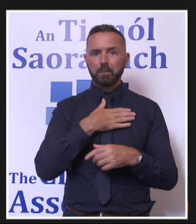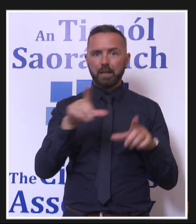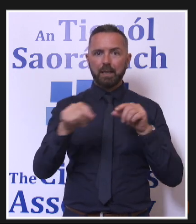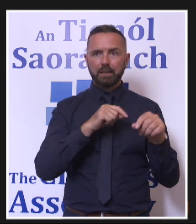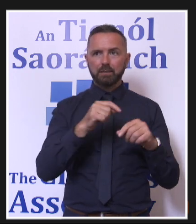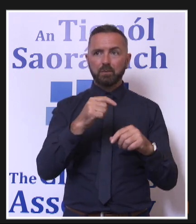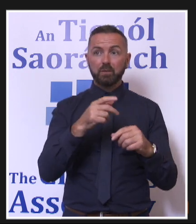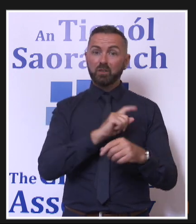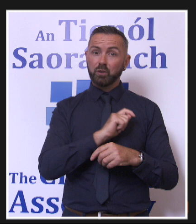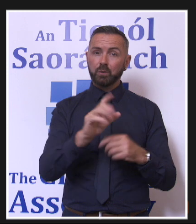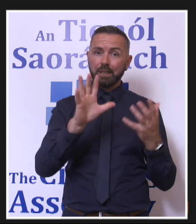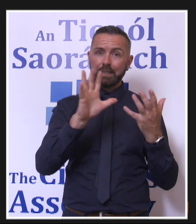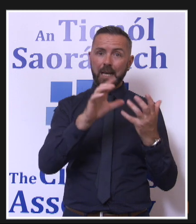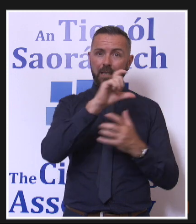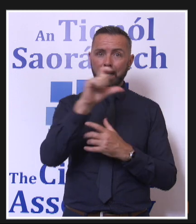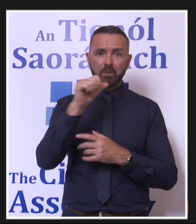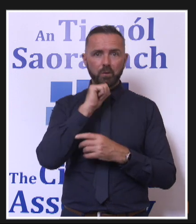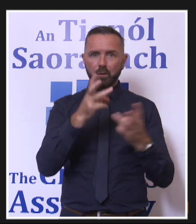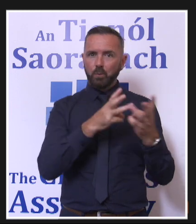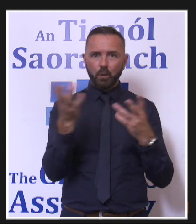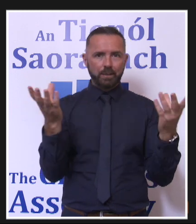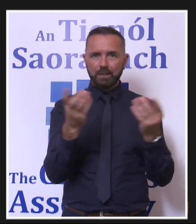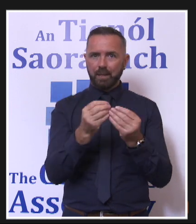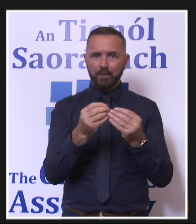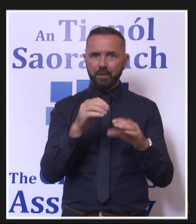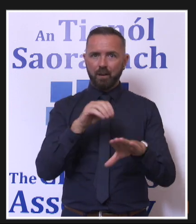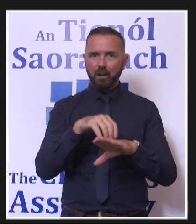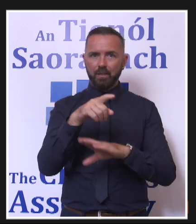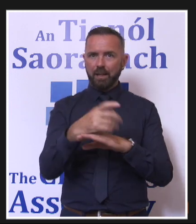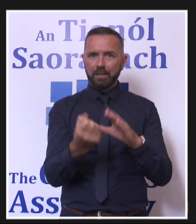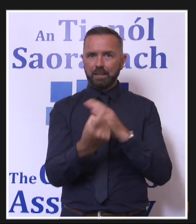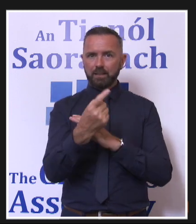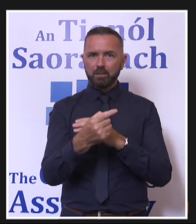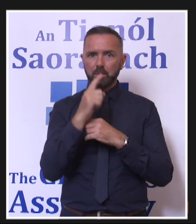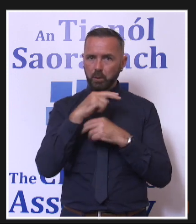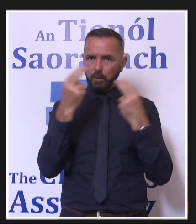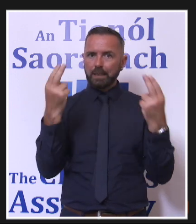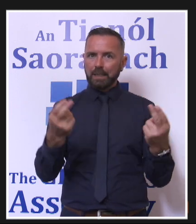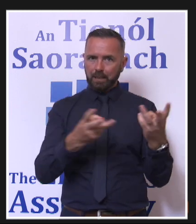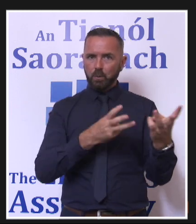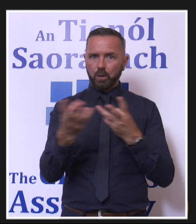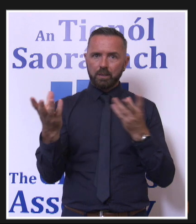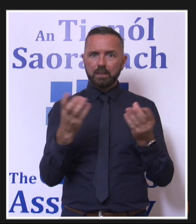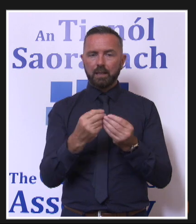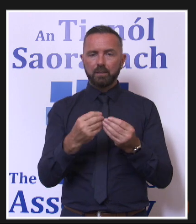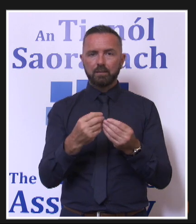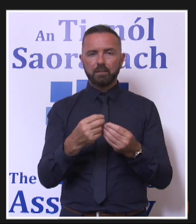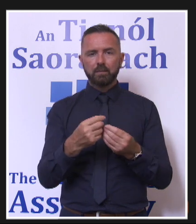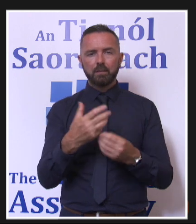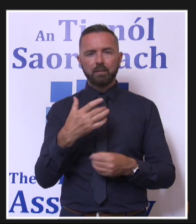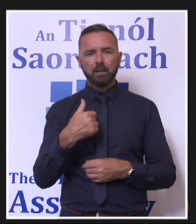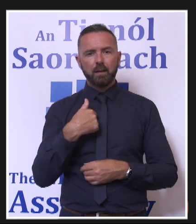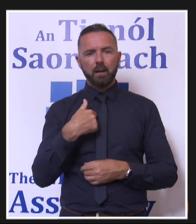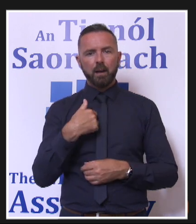not coordinated on the issue at the time. And it needed to be coordinated. And I made this, what some people thought was a